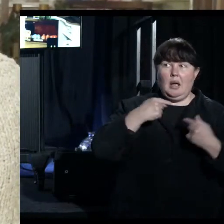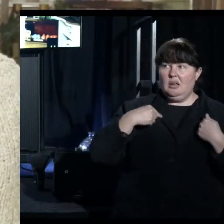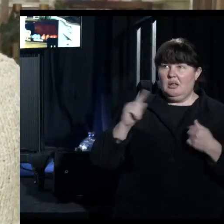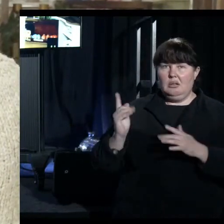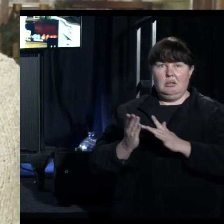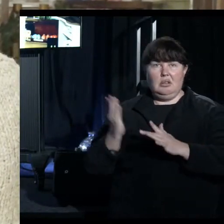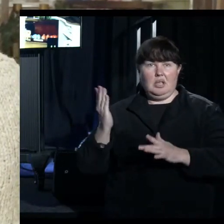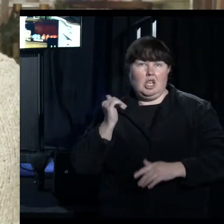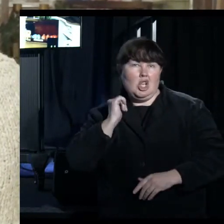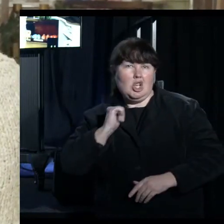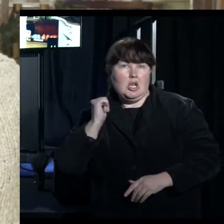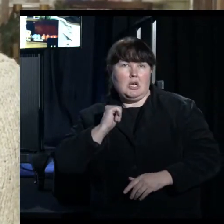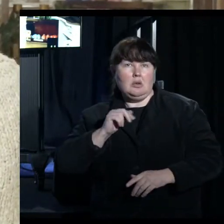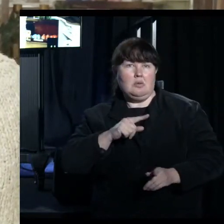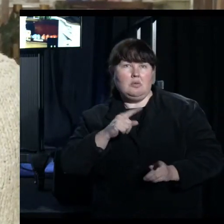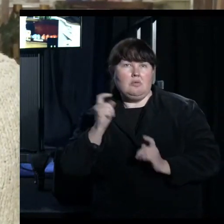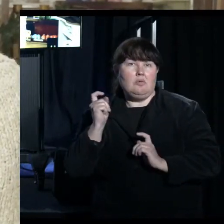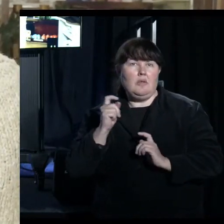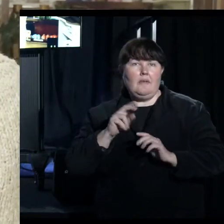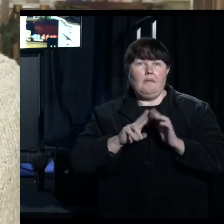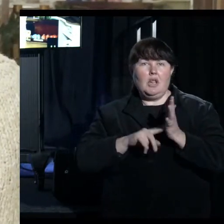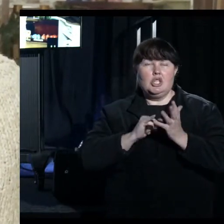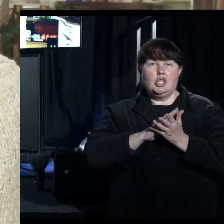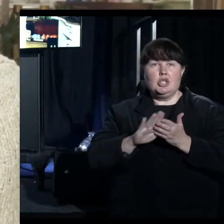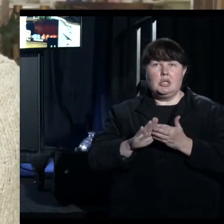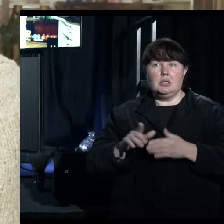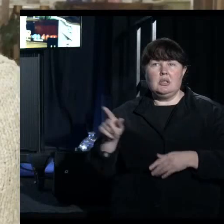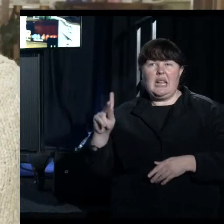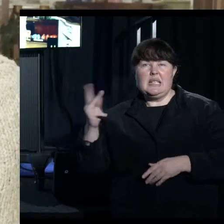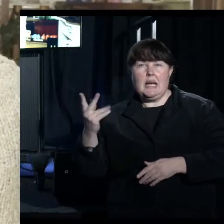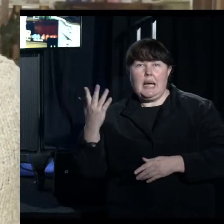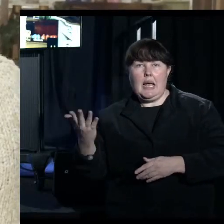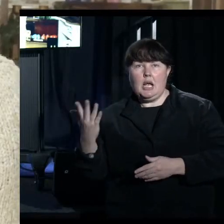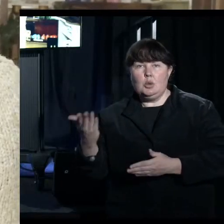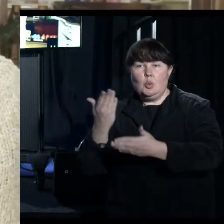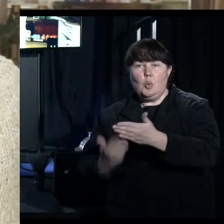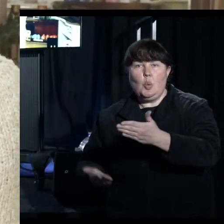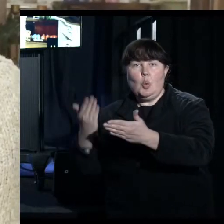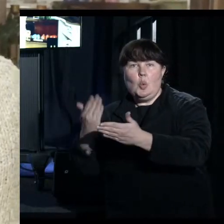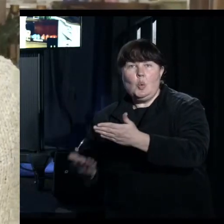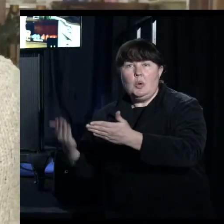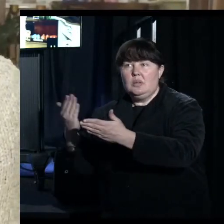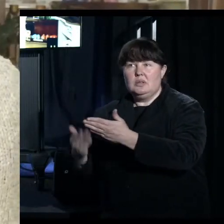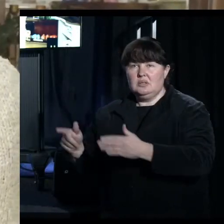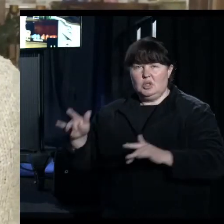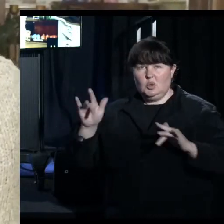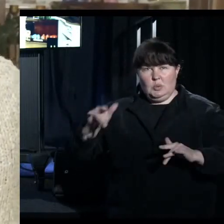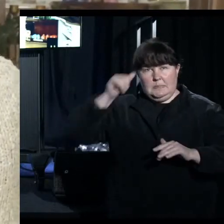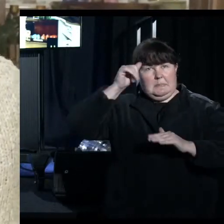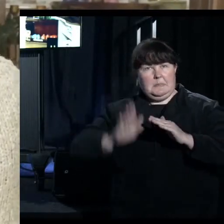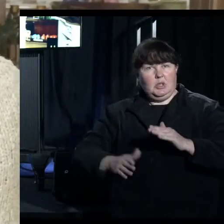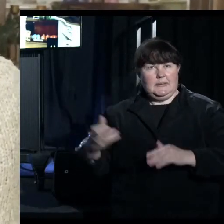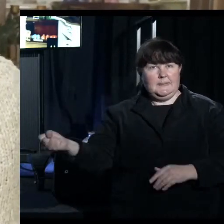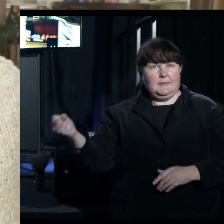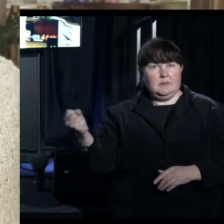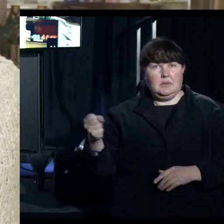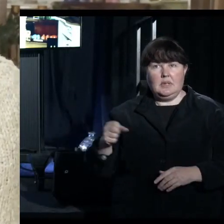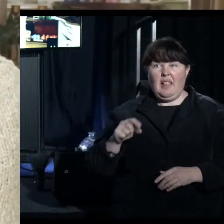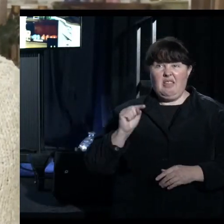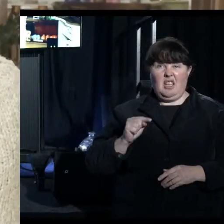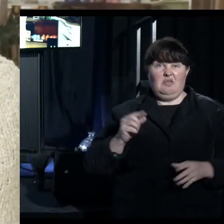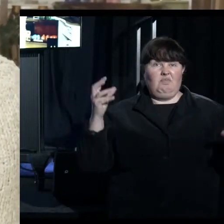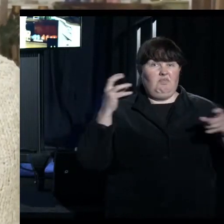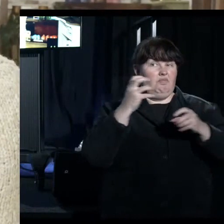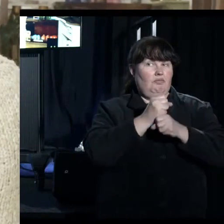lived. And that's the rub, or lack thereof, a lack of